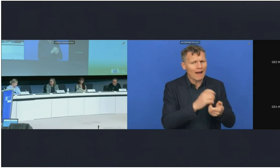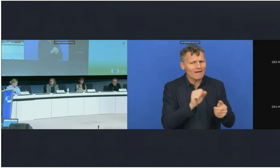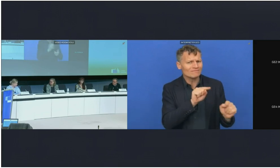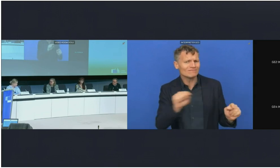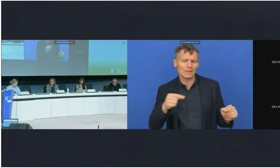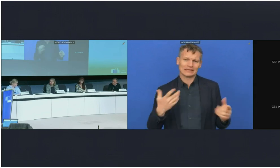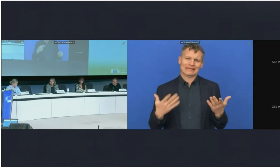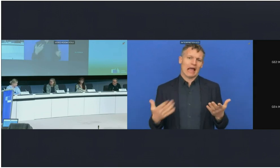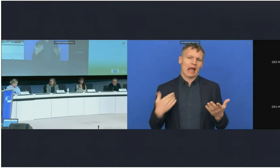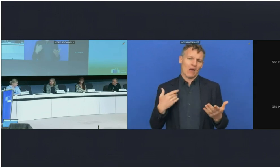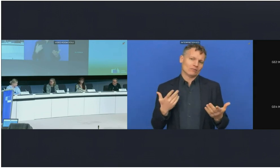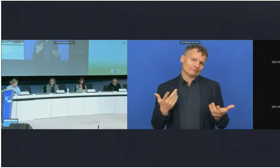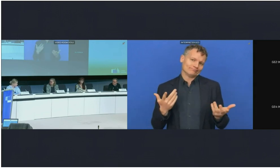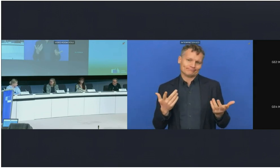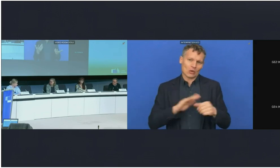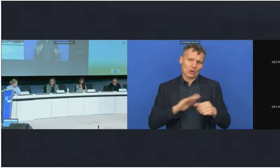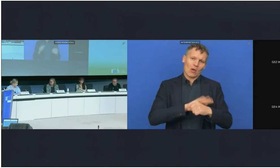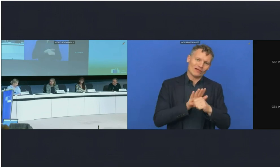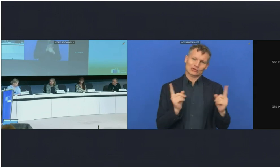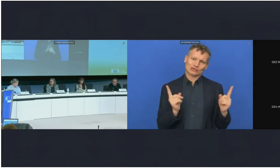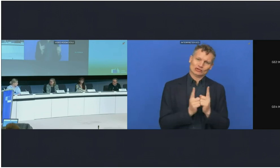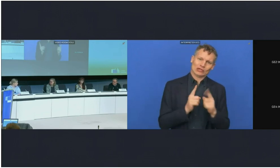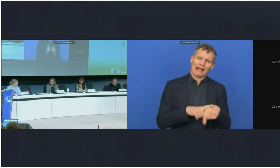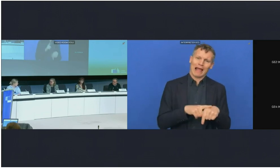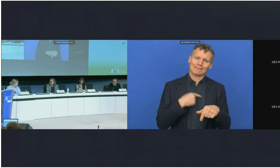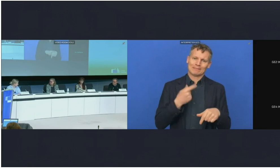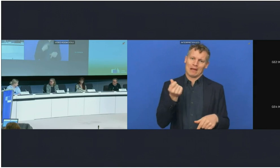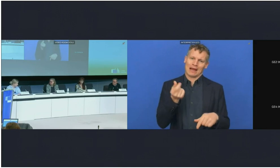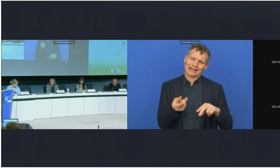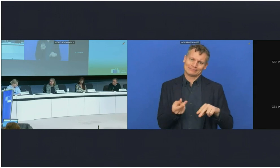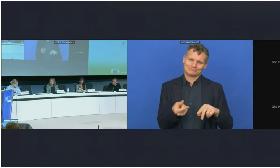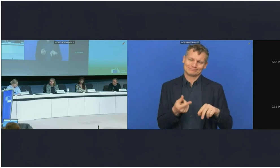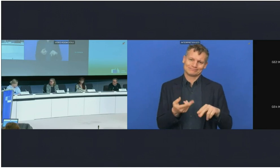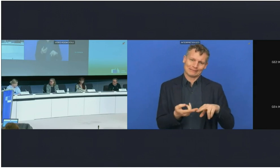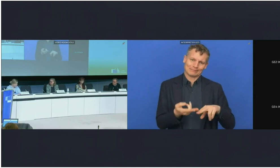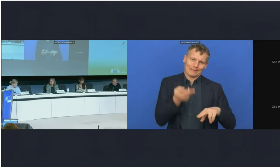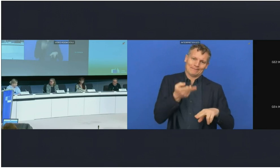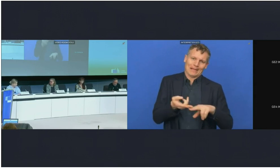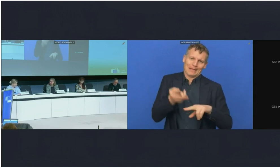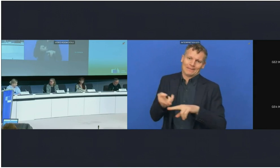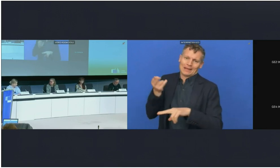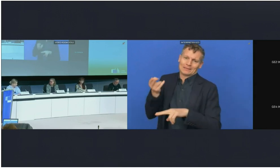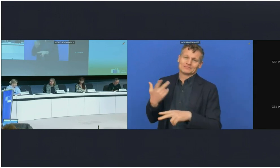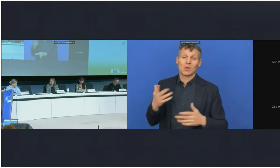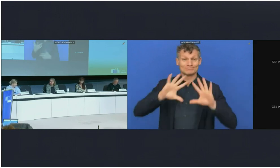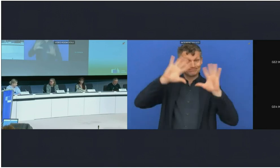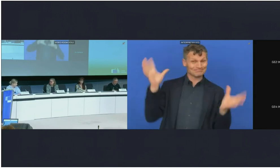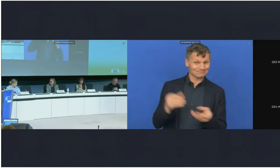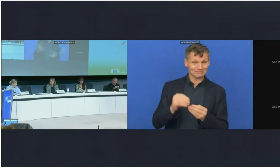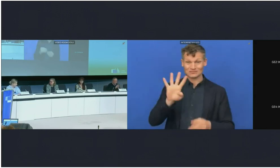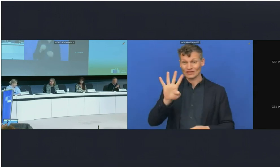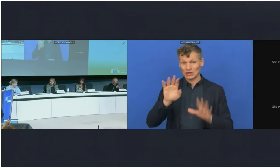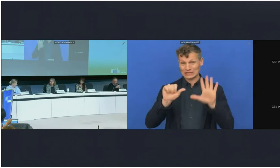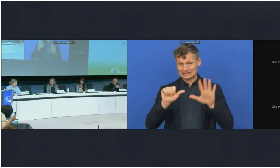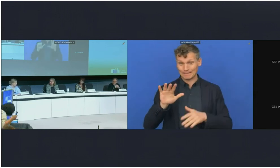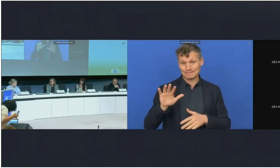temporarily. So all in all, the government has supported sport with extra 36 million euros during the pandemic, in addition to annual budget